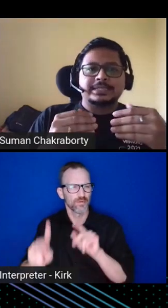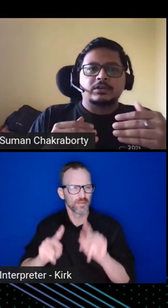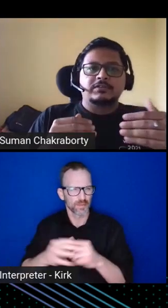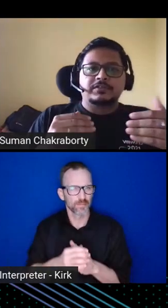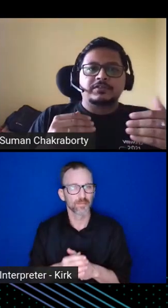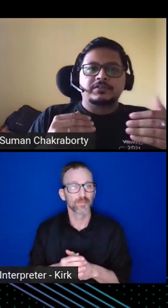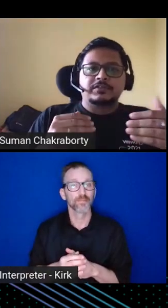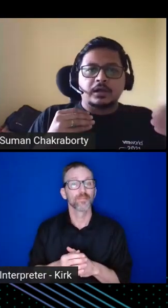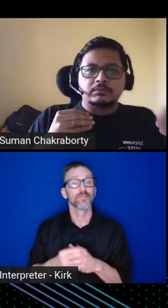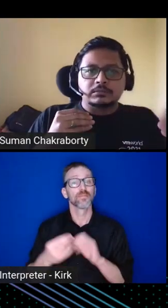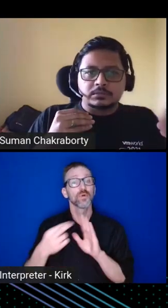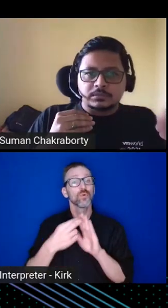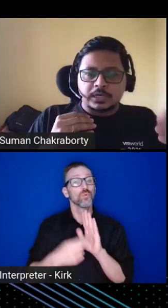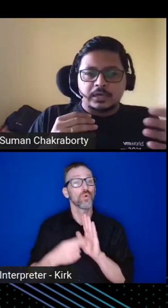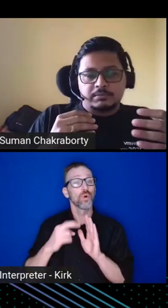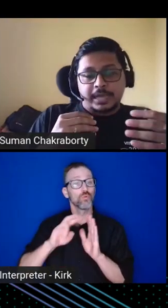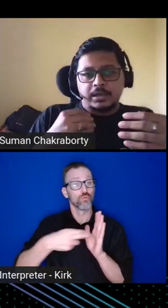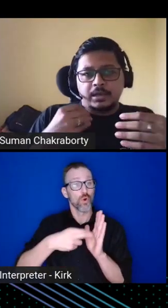a